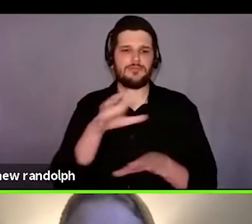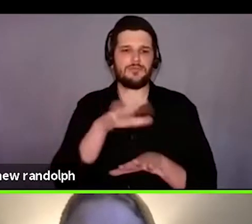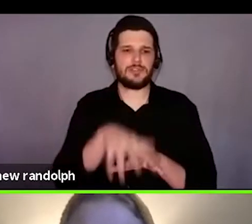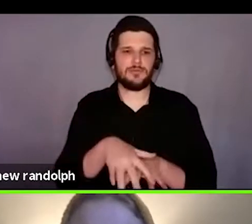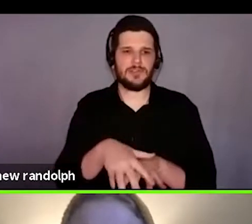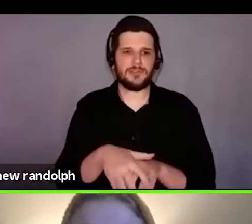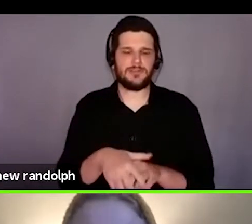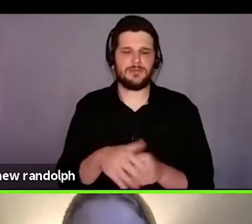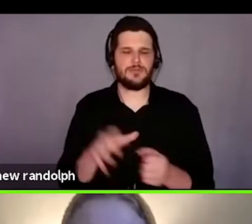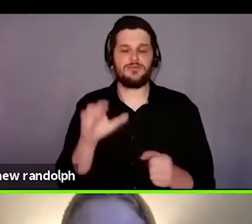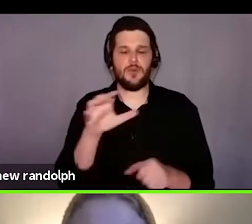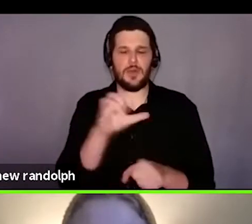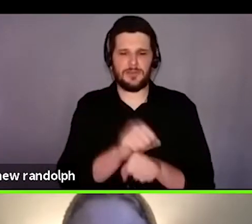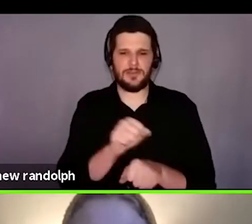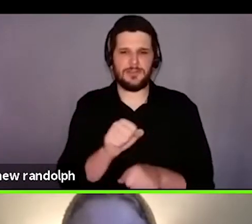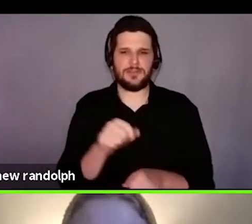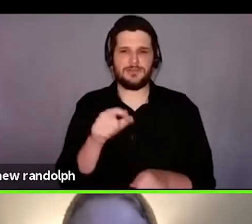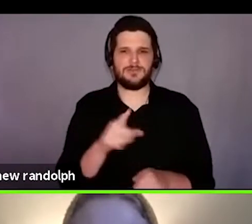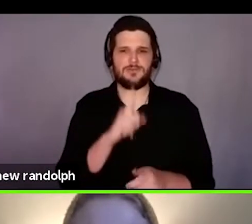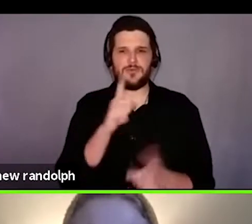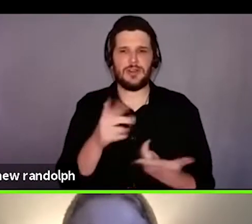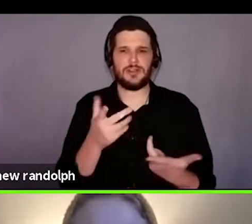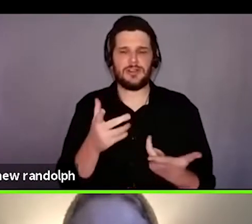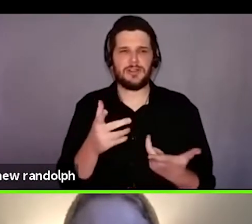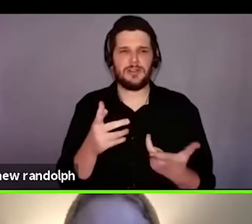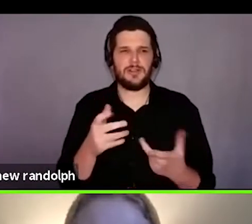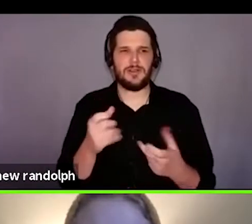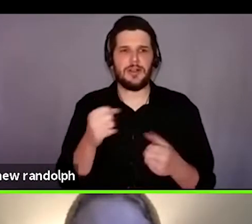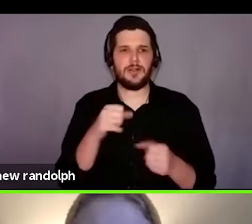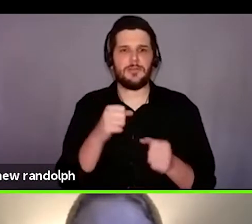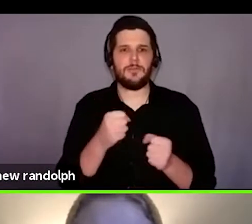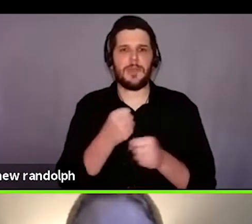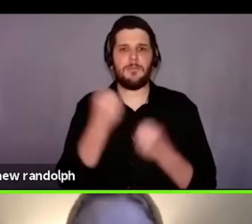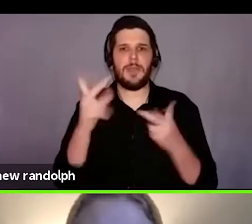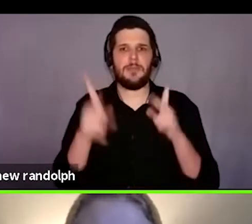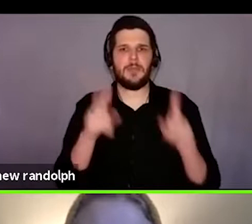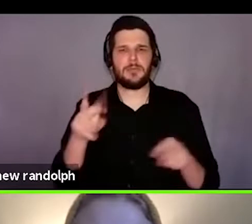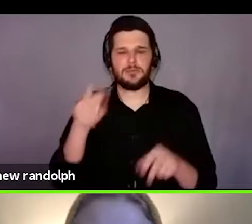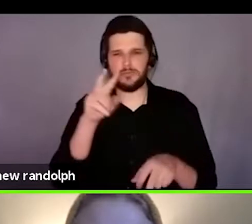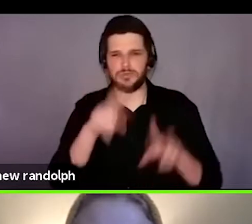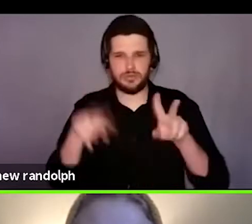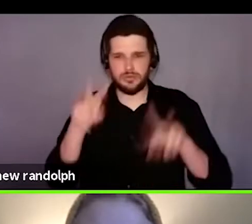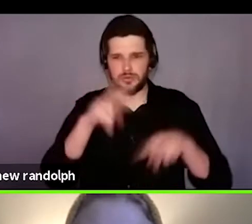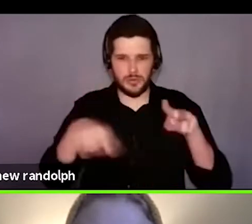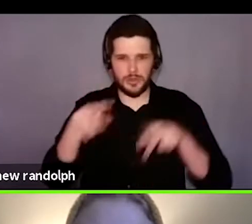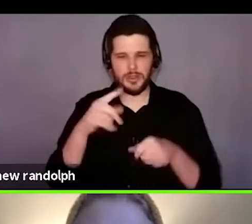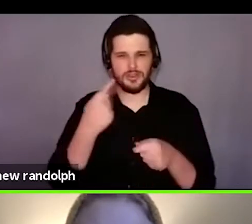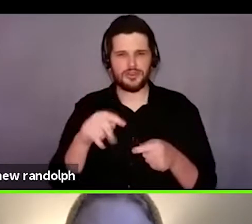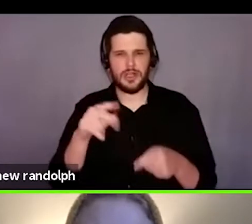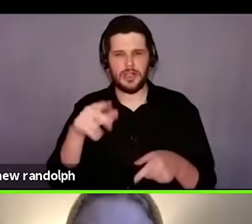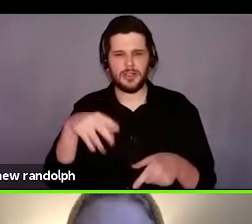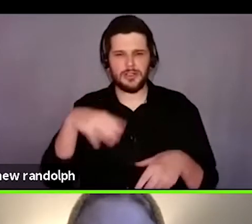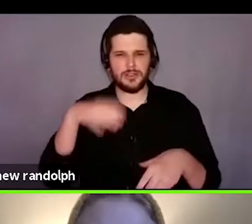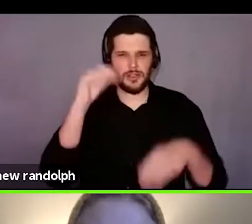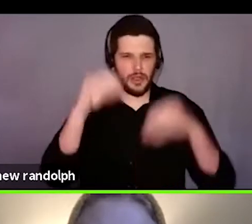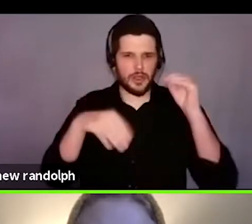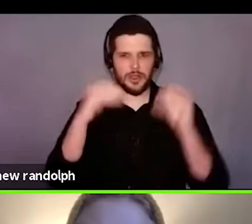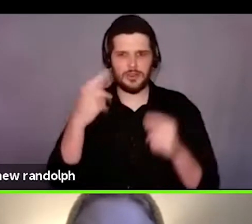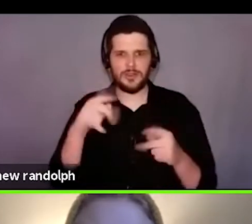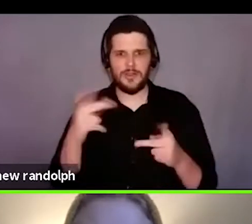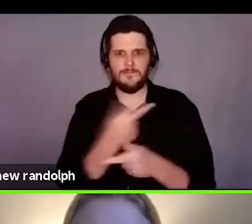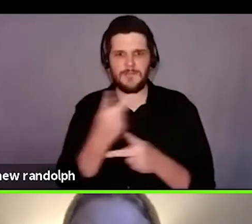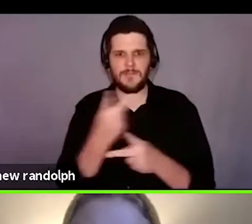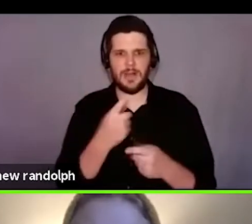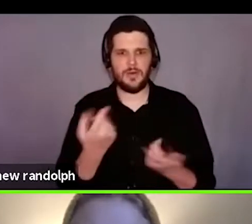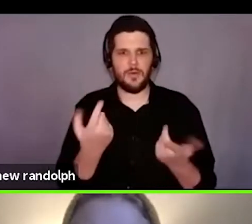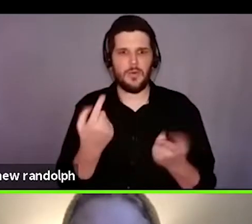which prompted a whole rabbit hole of looking up different sites, sourcing that information across the years.